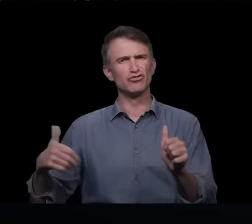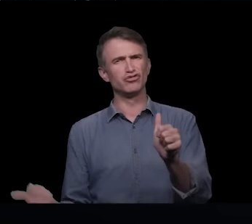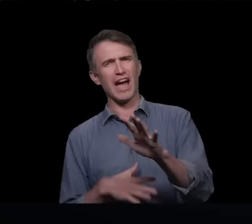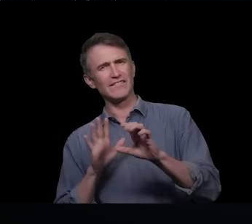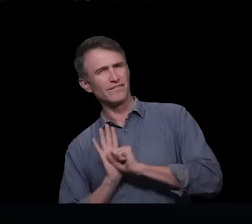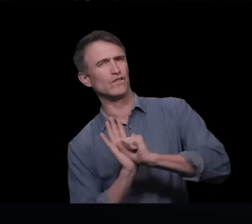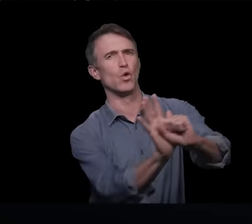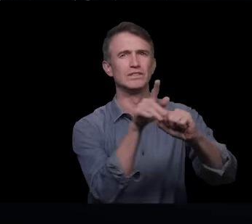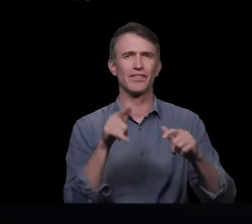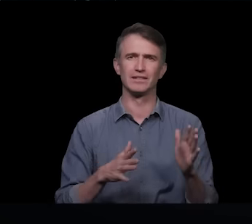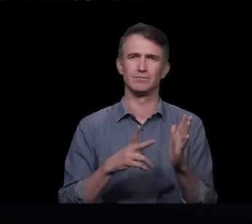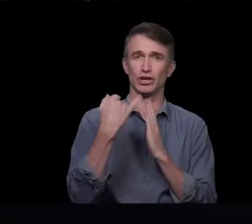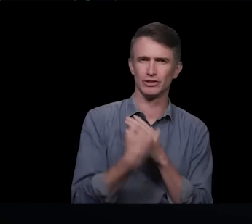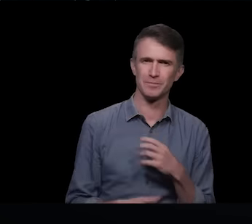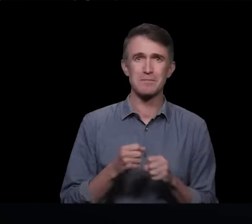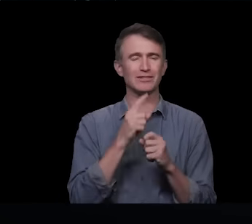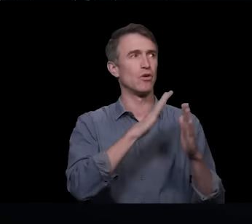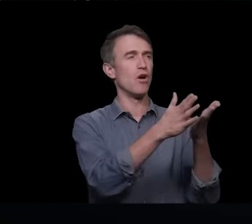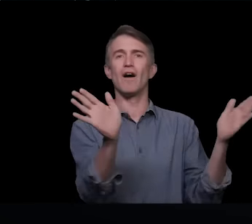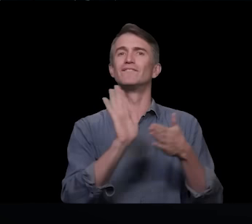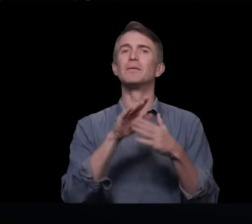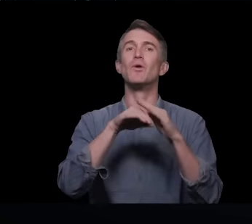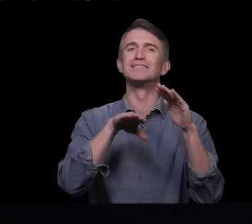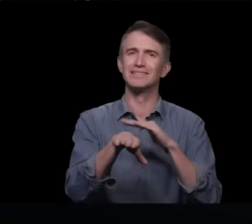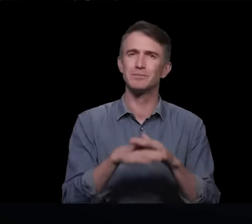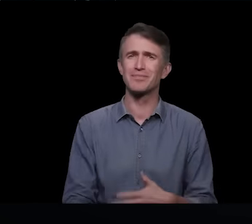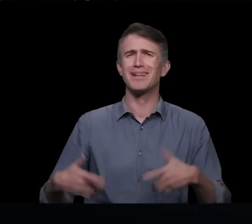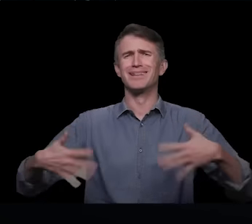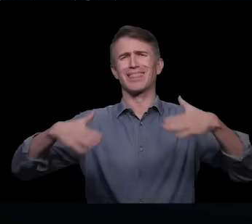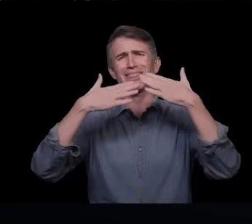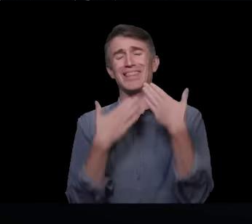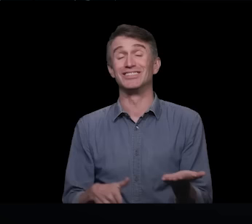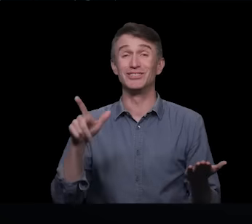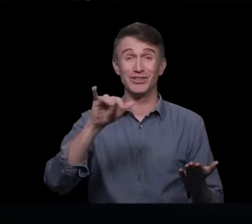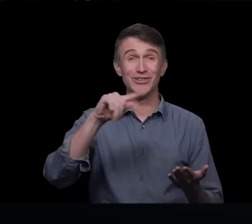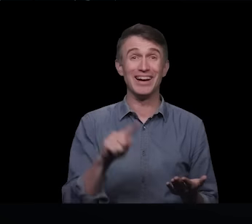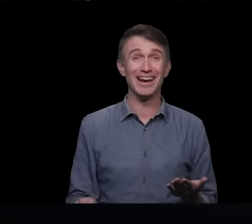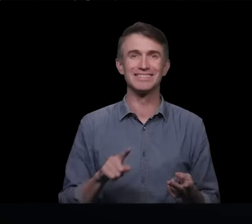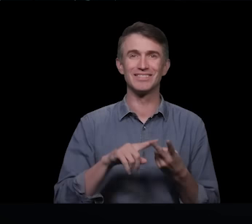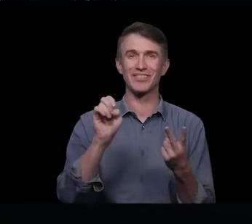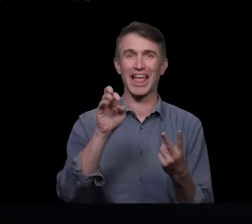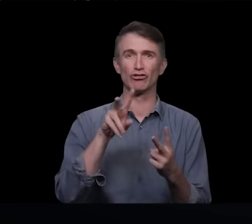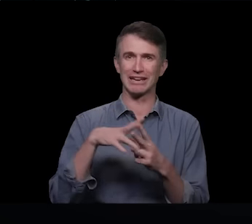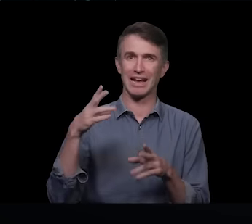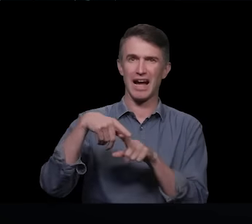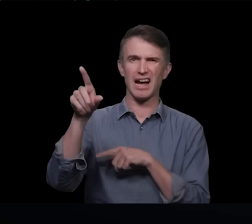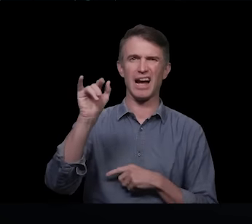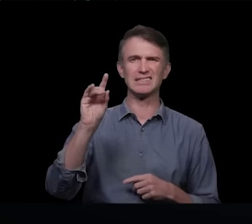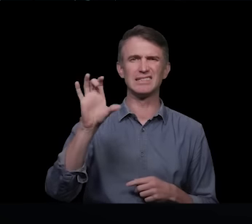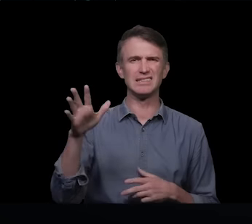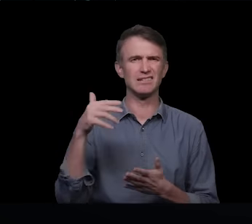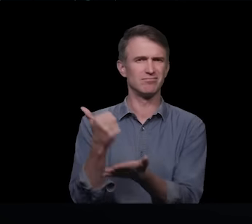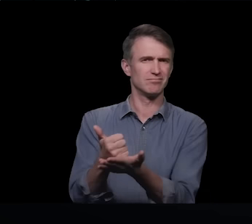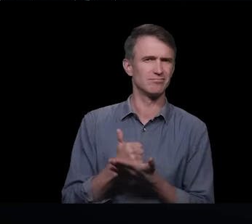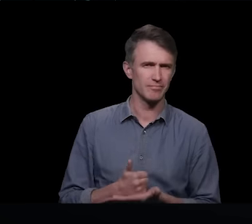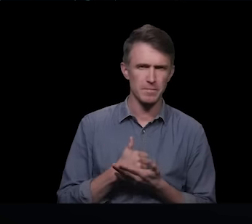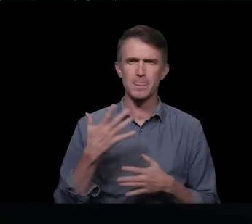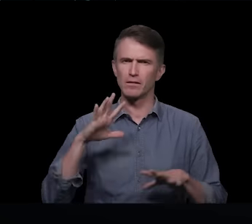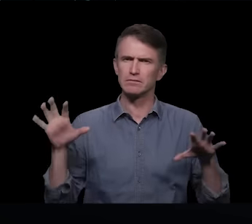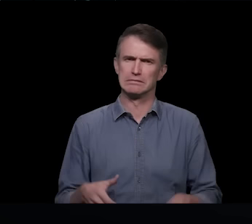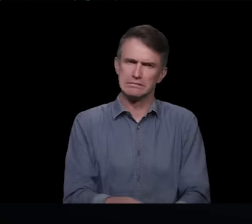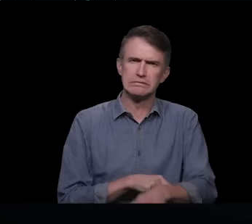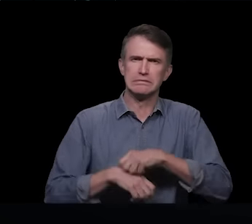in making shows and films more accessible. A big thank you as well to Liz Gutman and Eric Wickstrom at IDC, who worked